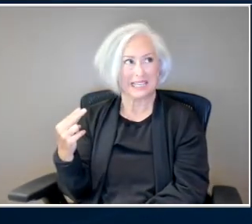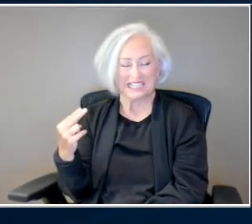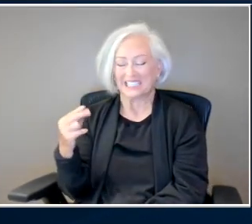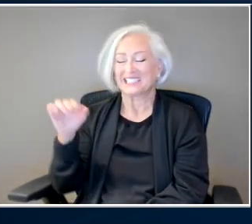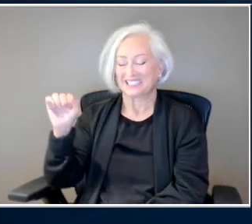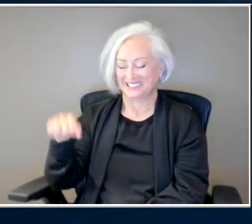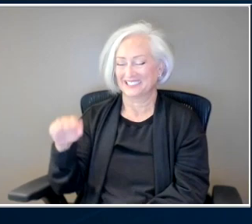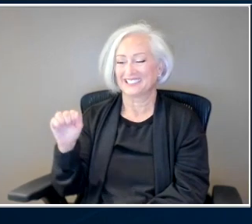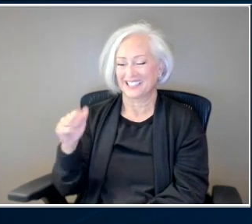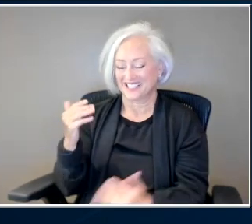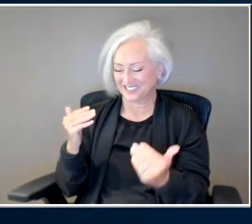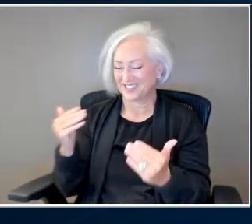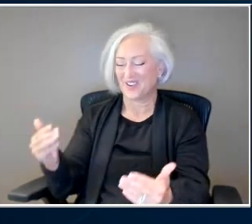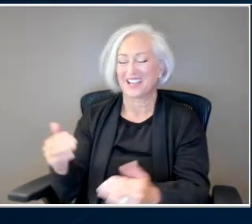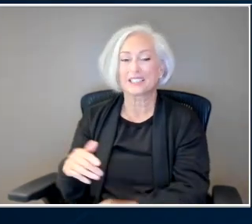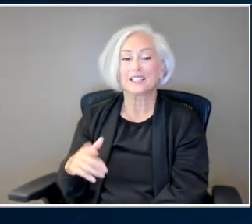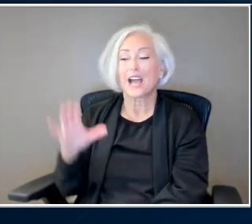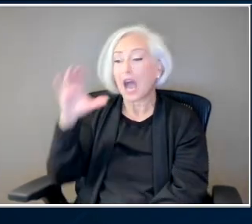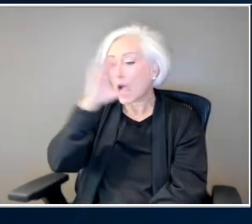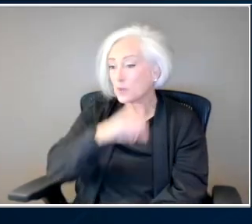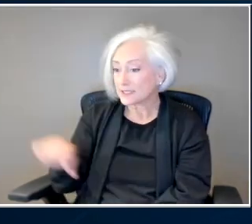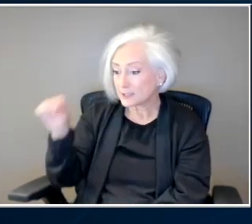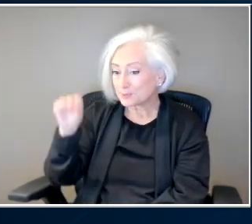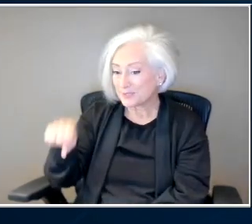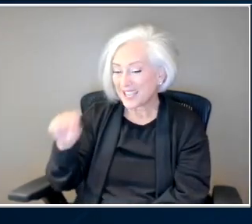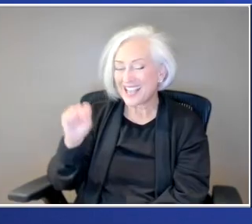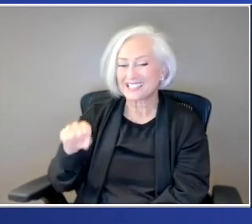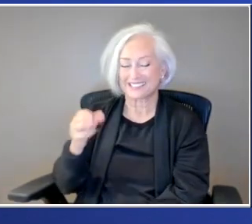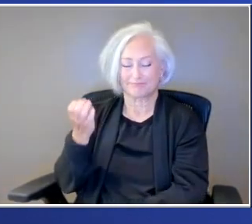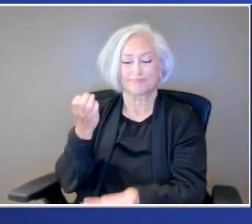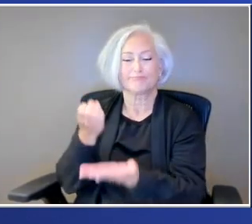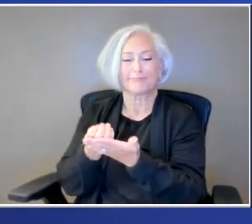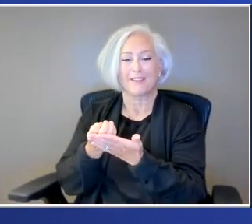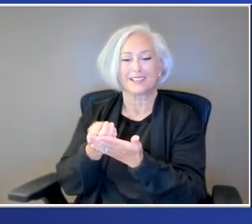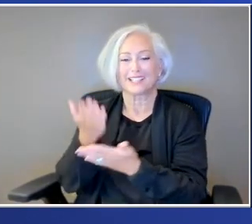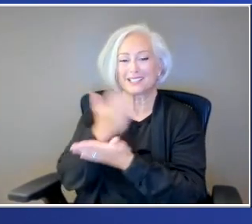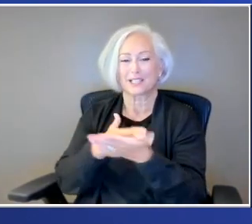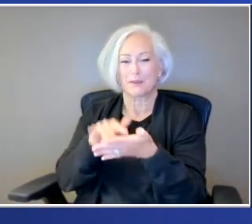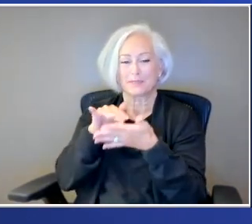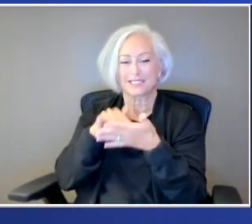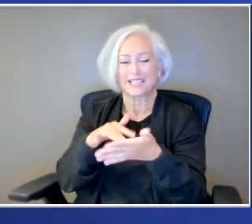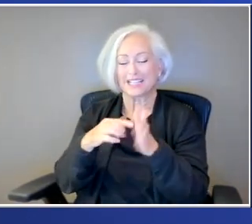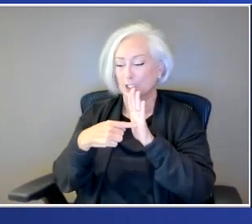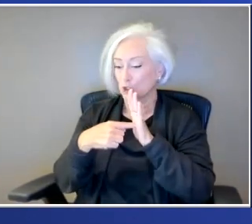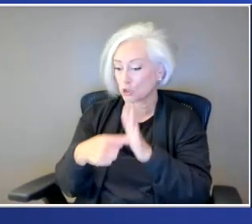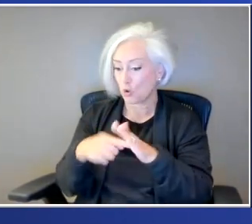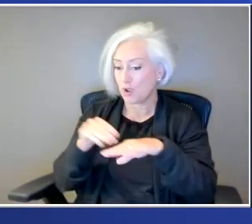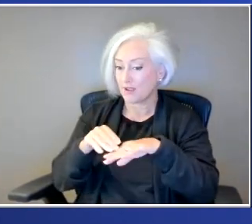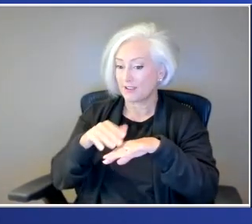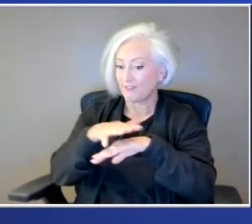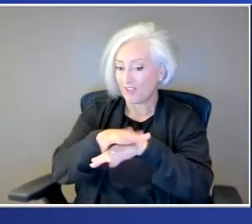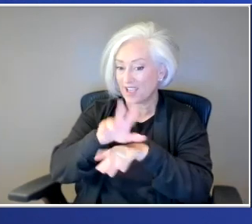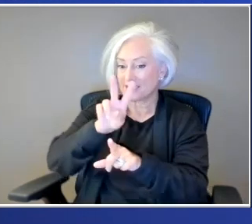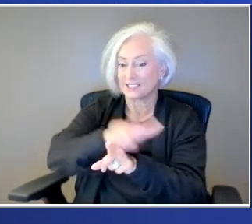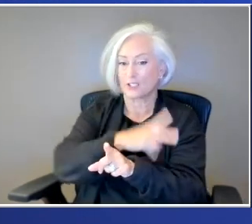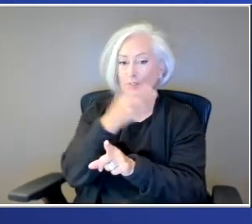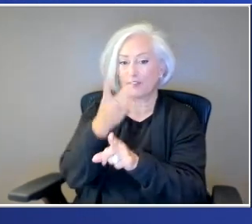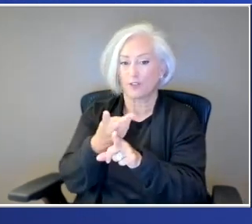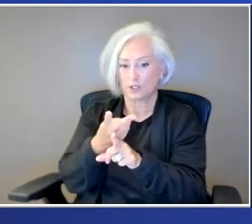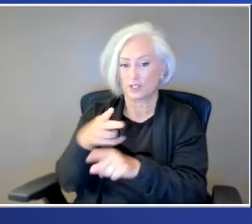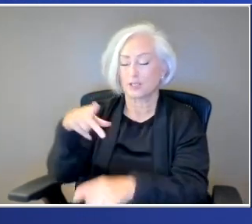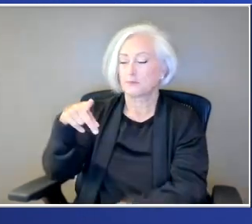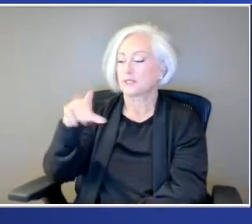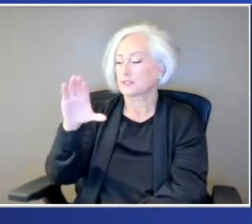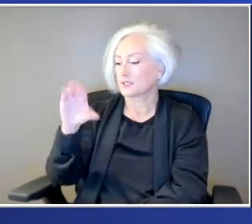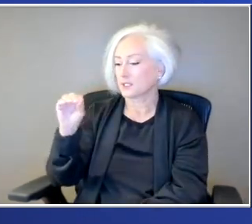you. I would assume so. Yes, there's evidence that in some studies that they have effects in reversing the effects of polycystic ovarian syndrome.